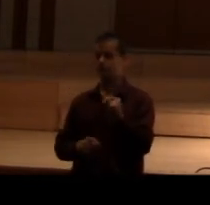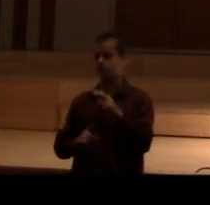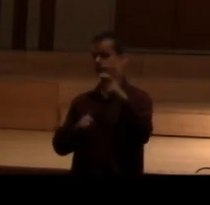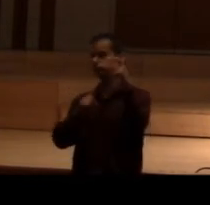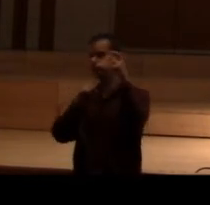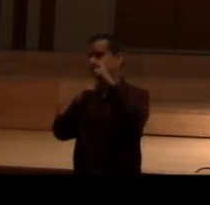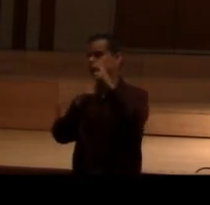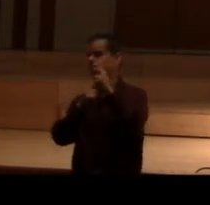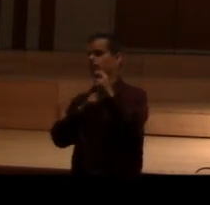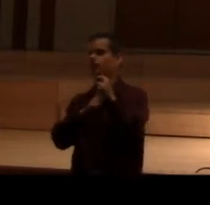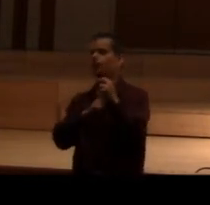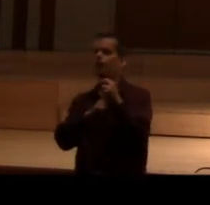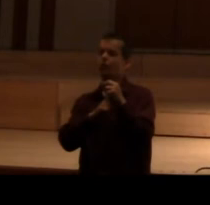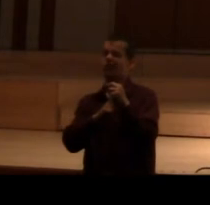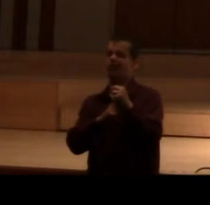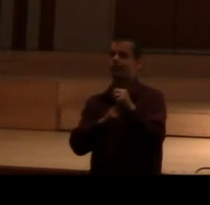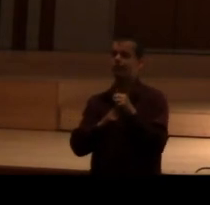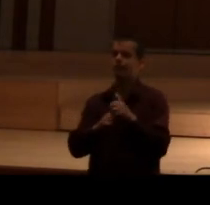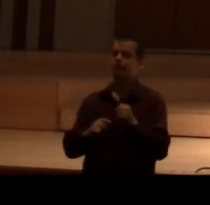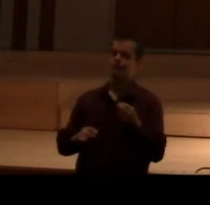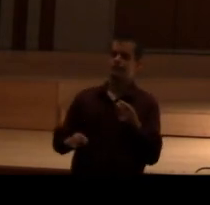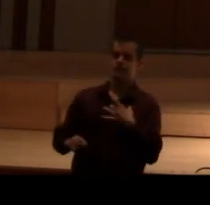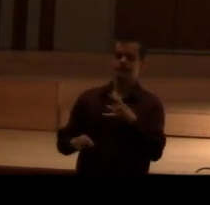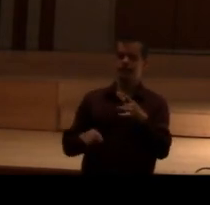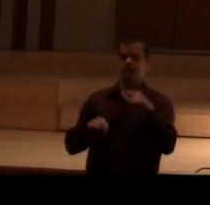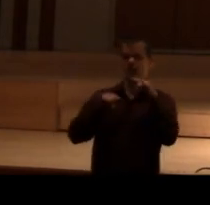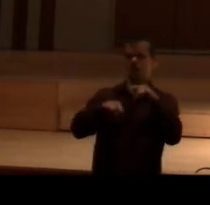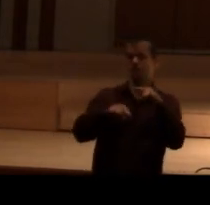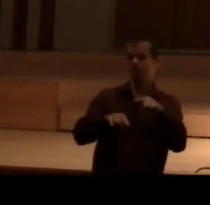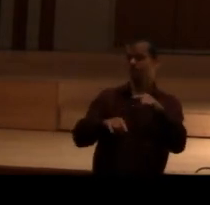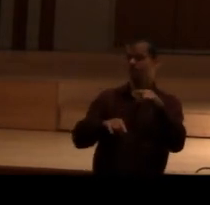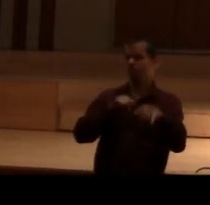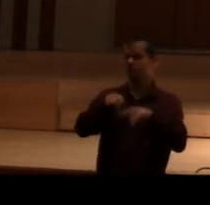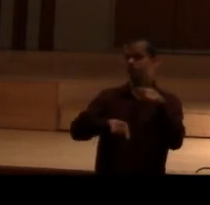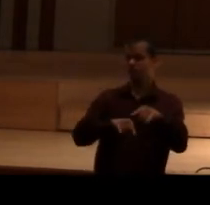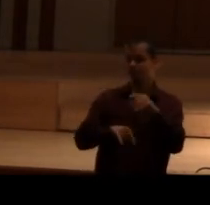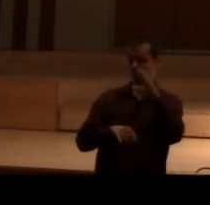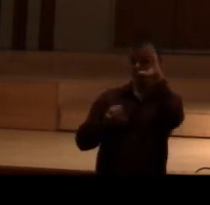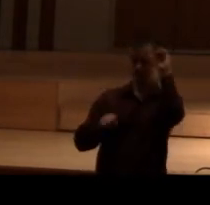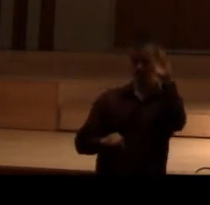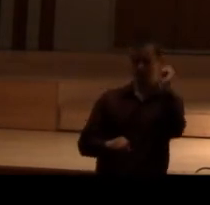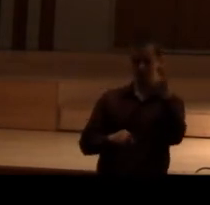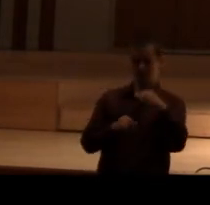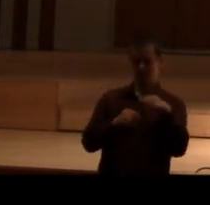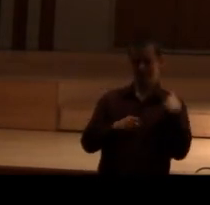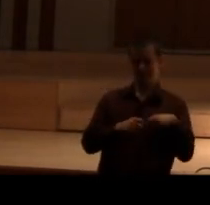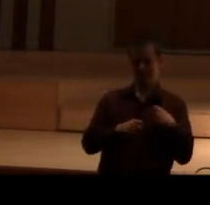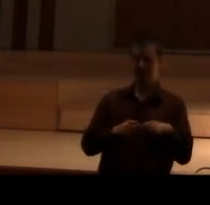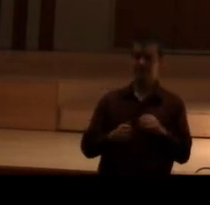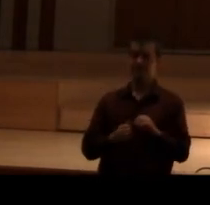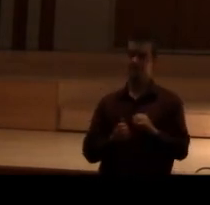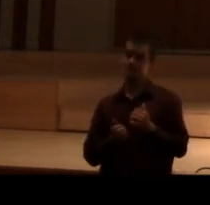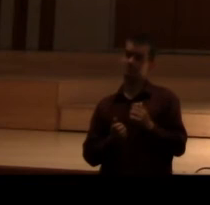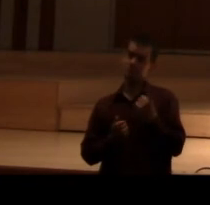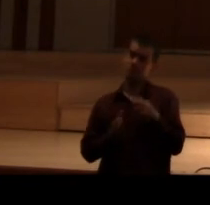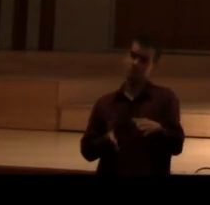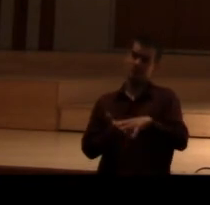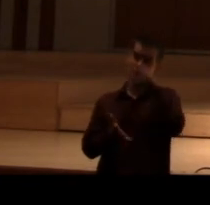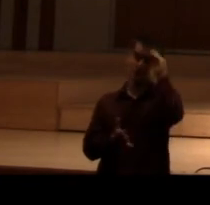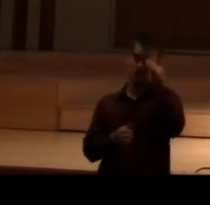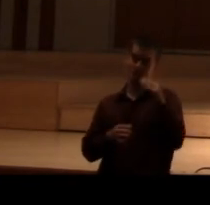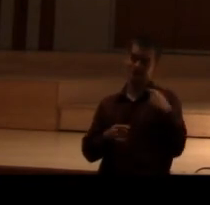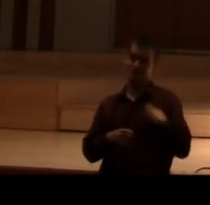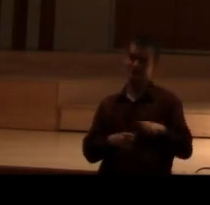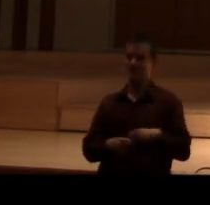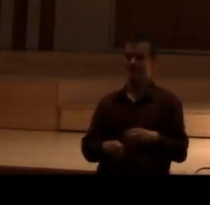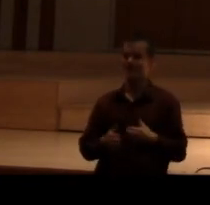with nasty epithets for President Bush in Spanish, which was actually a really effective way to learn Spanish. She was very